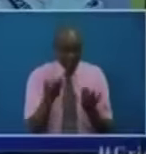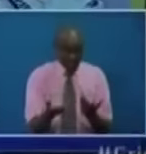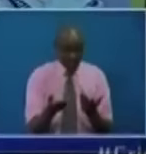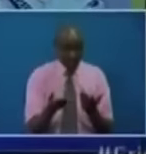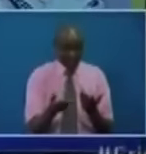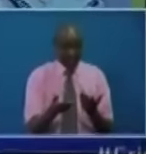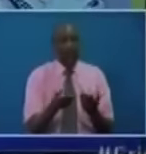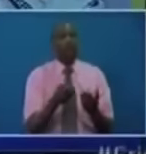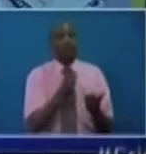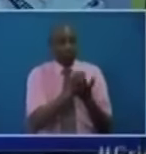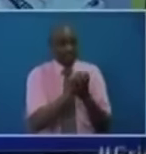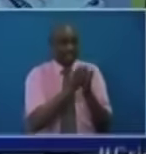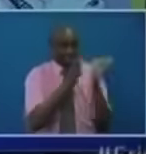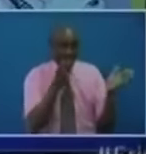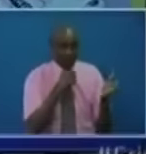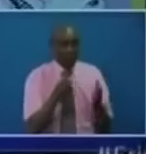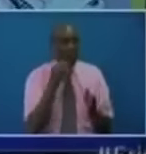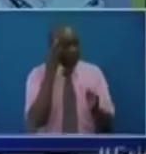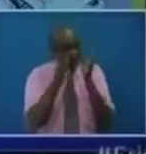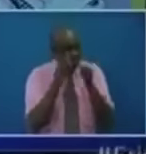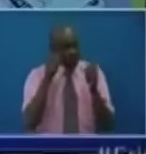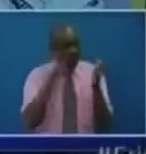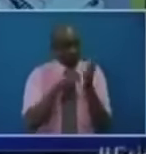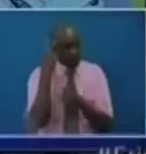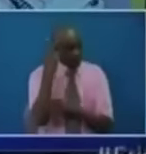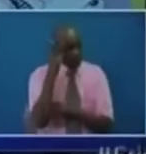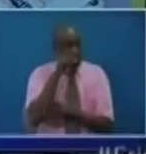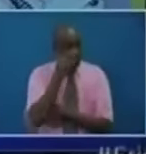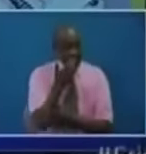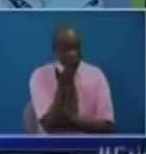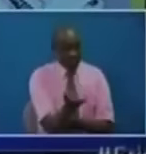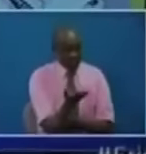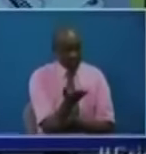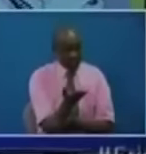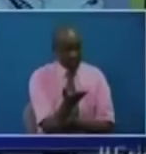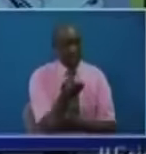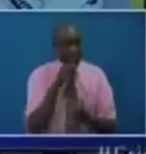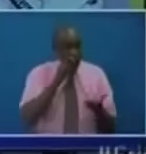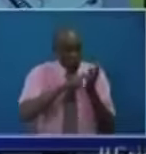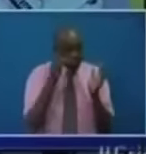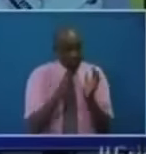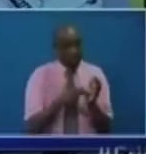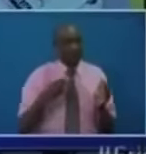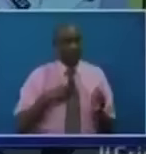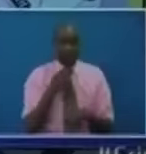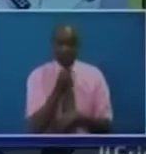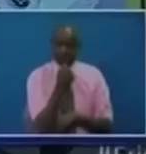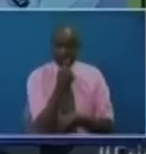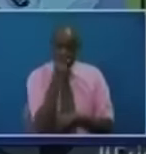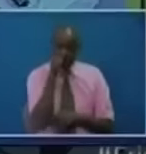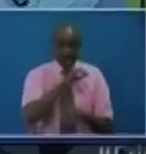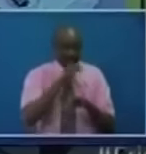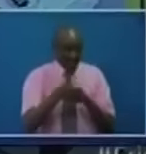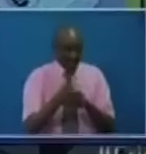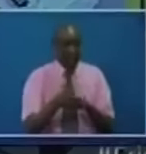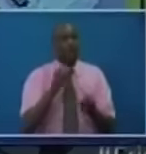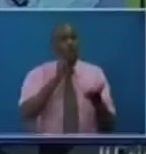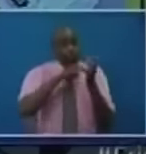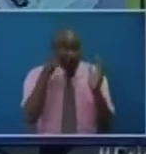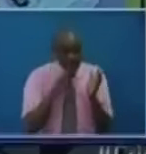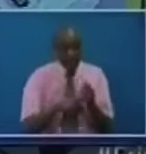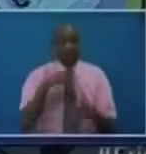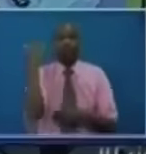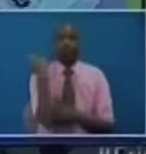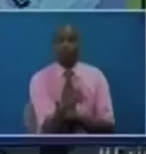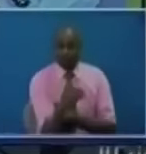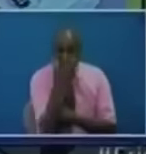General's report, 33.2 million Kenya shillings, that is the contract for medical cover, and the contract was actually